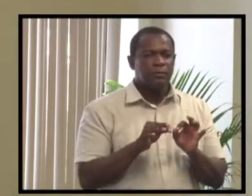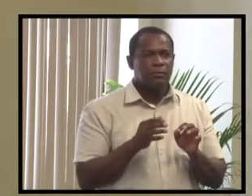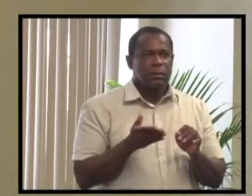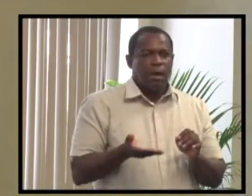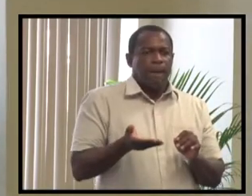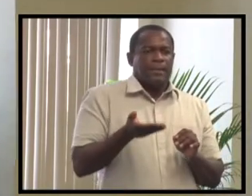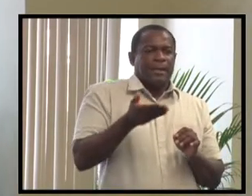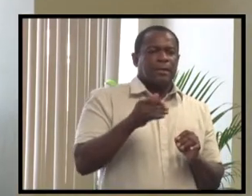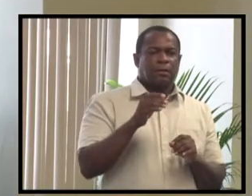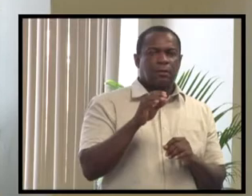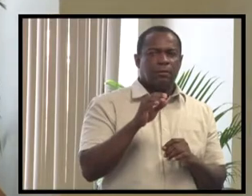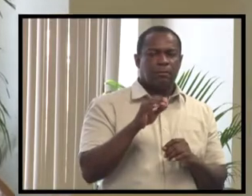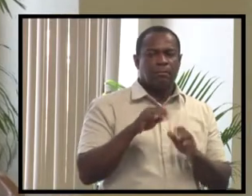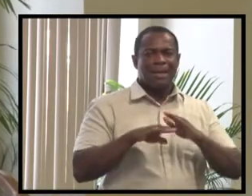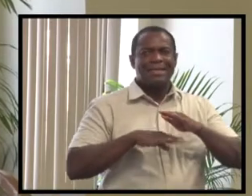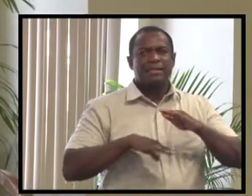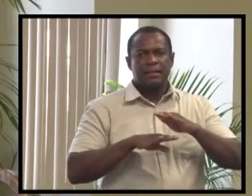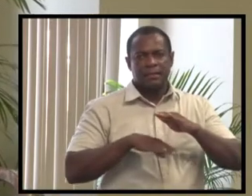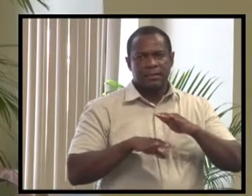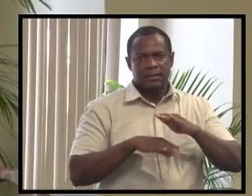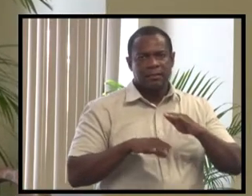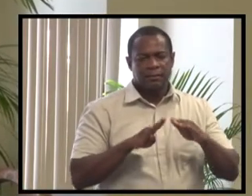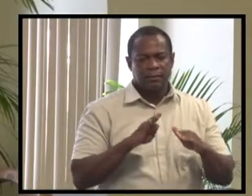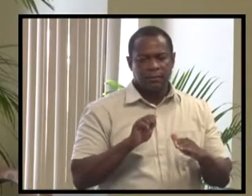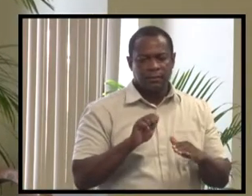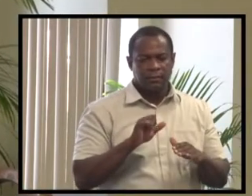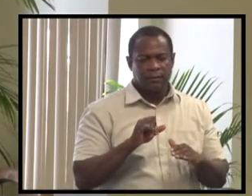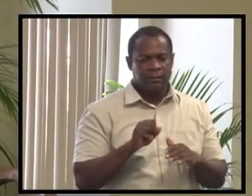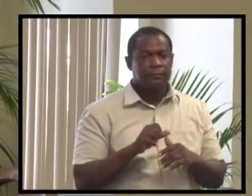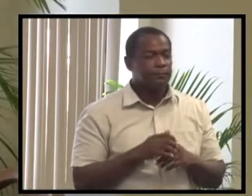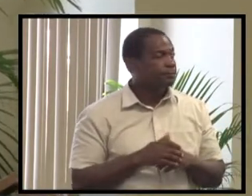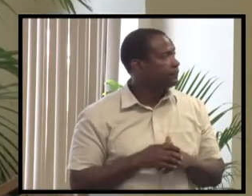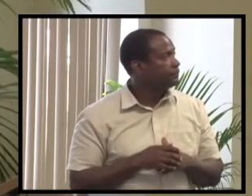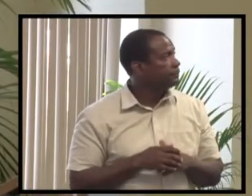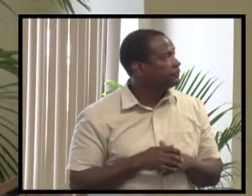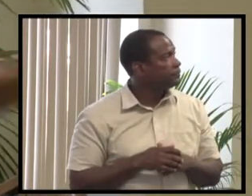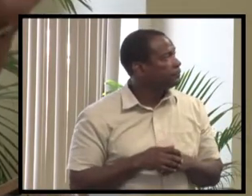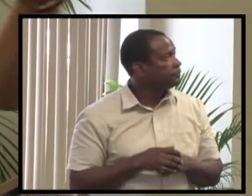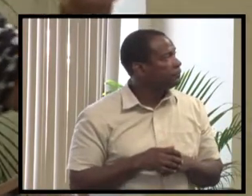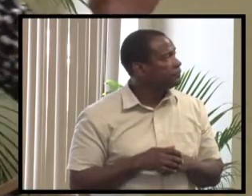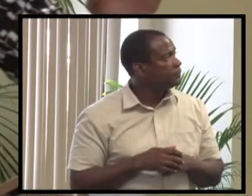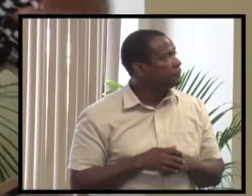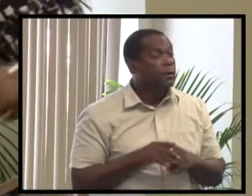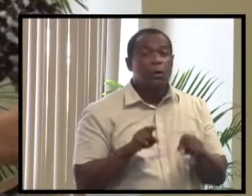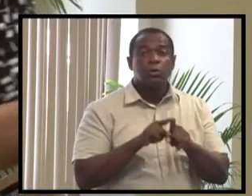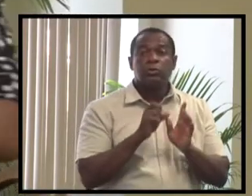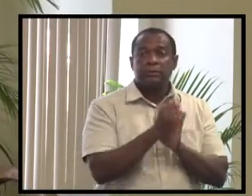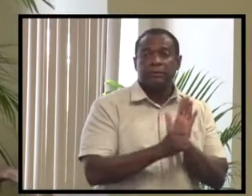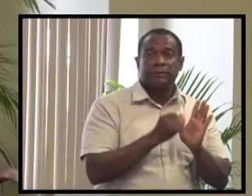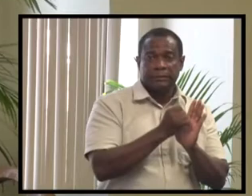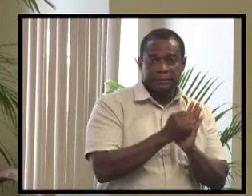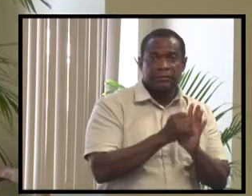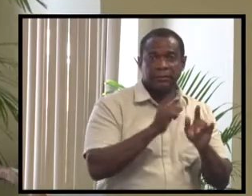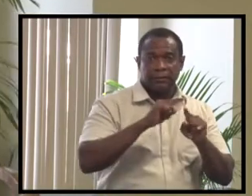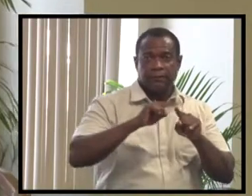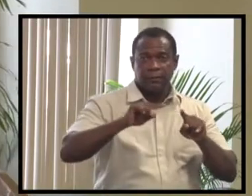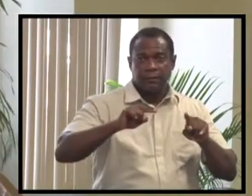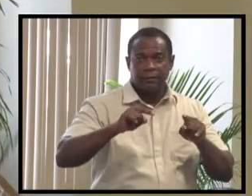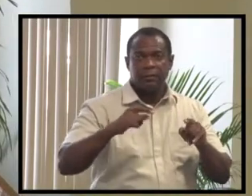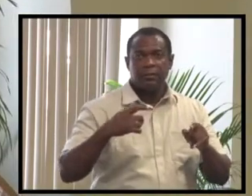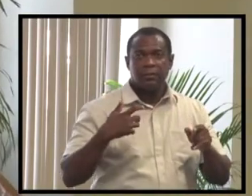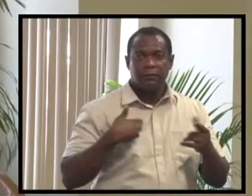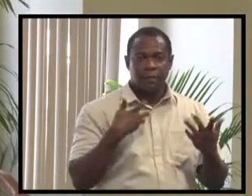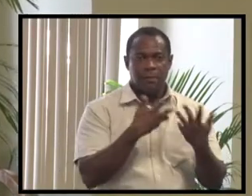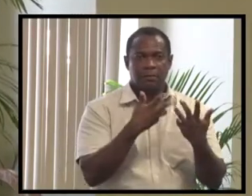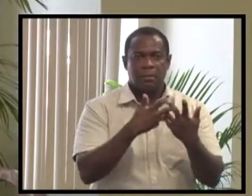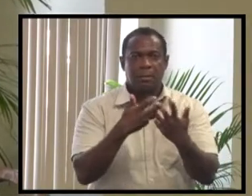And this essentially is the seasons that we're catering for that we spoke about. We know that season,